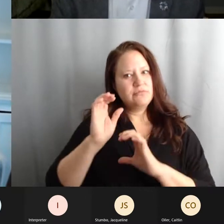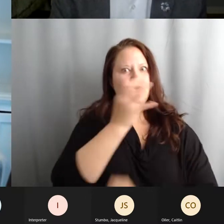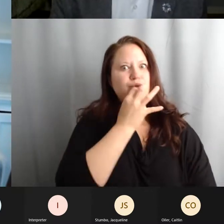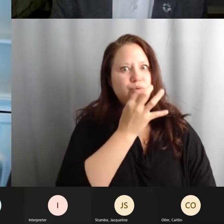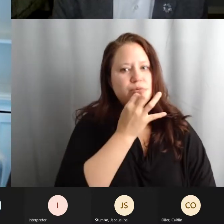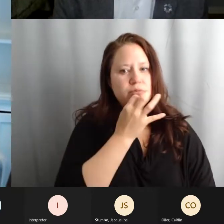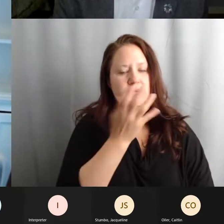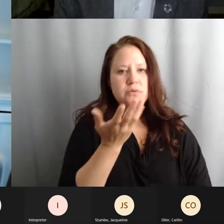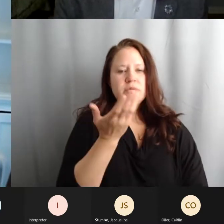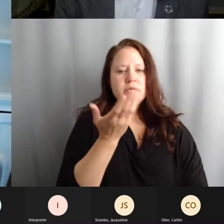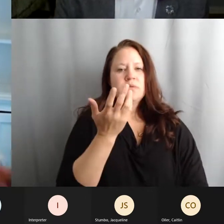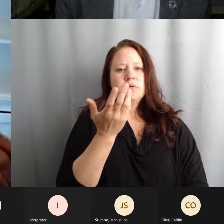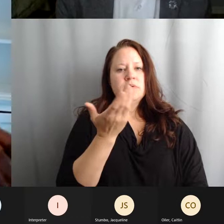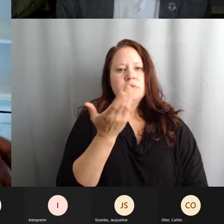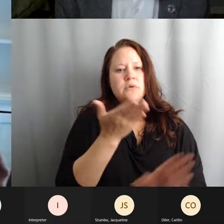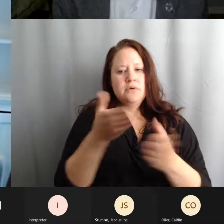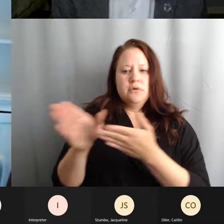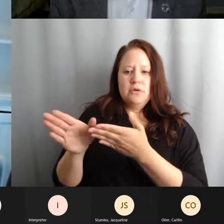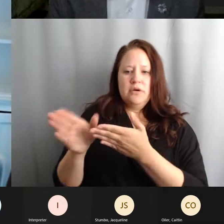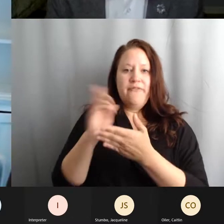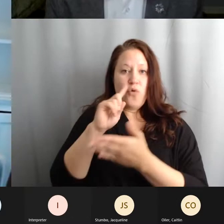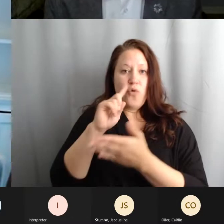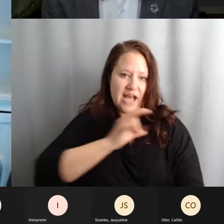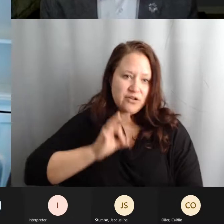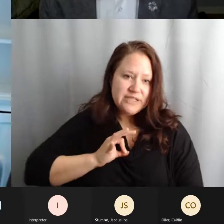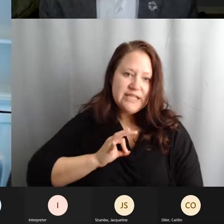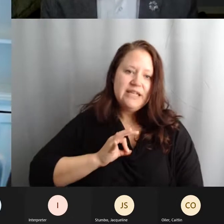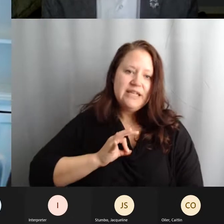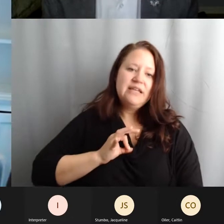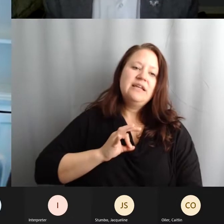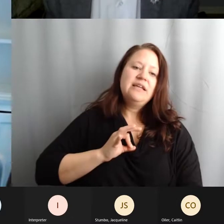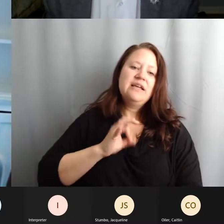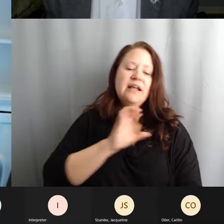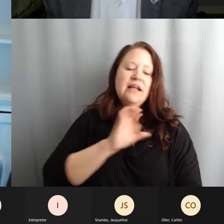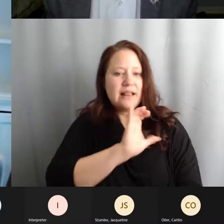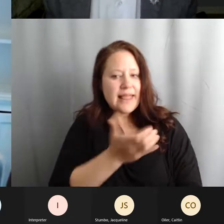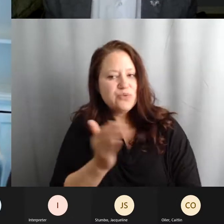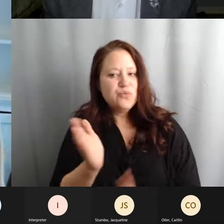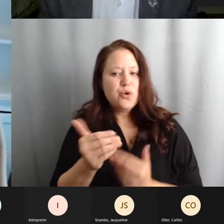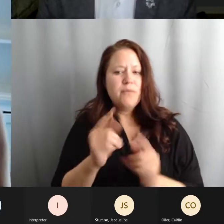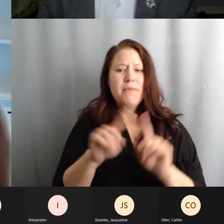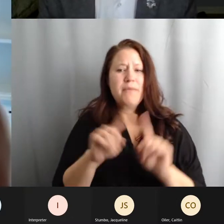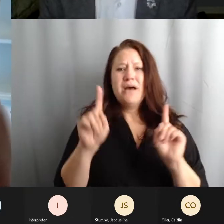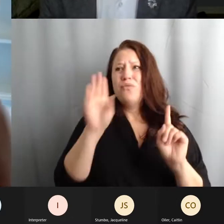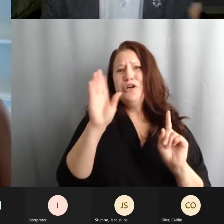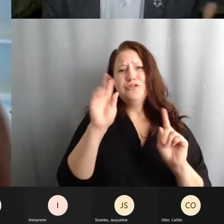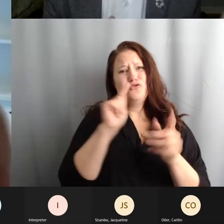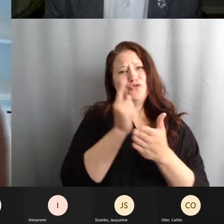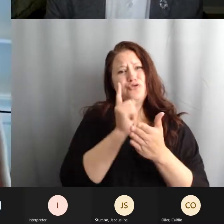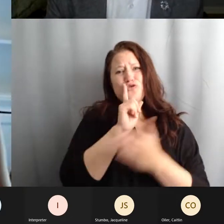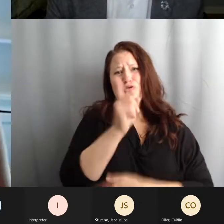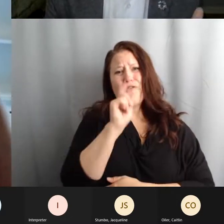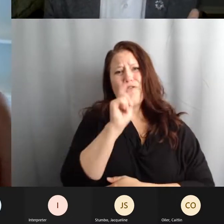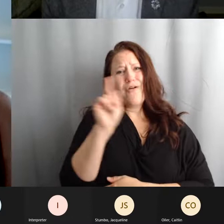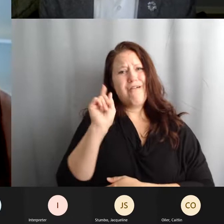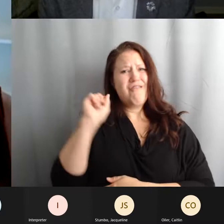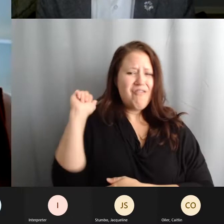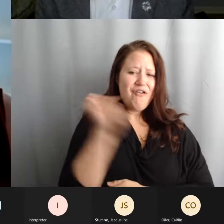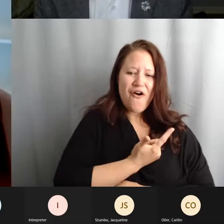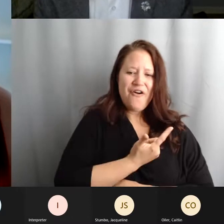gear some of that specifically for faculty in the classroom spaces, but that's going to be true for all of us, right? Whether that be in